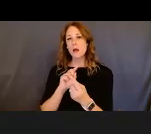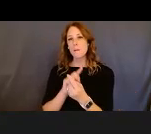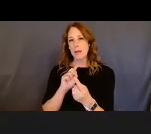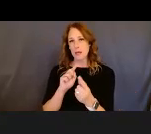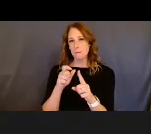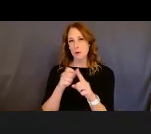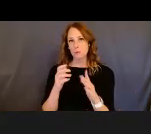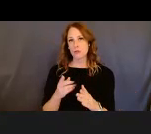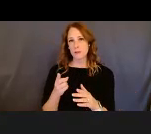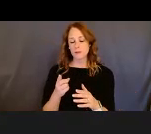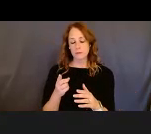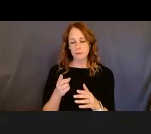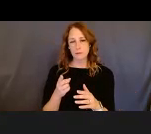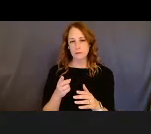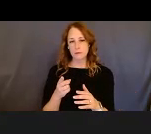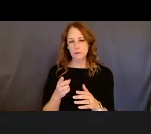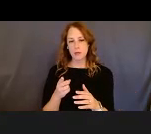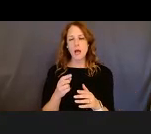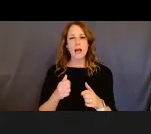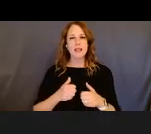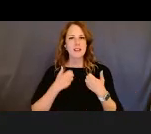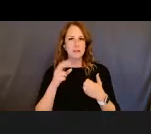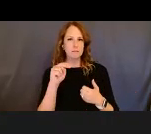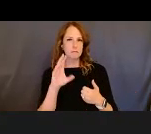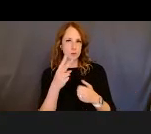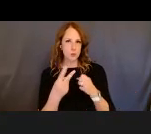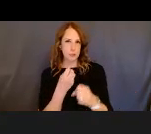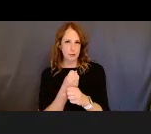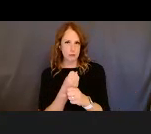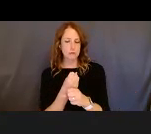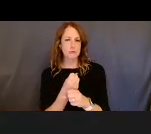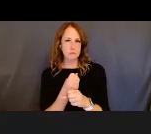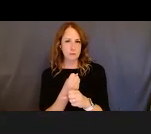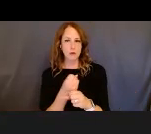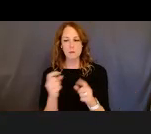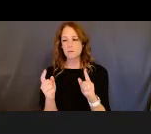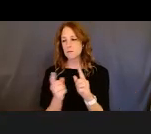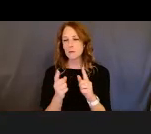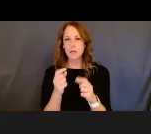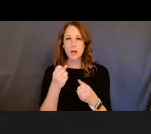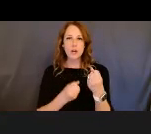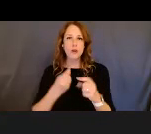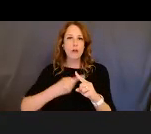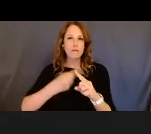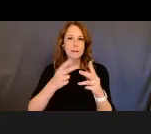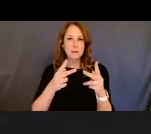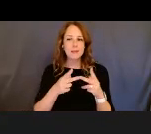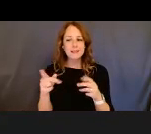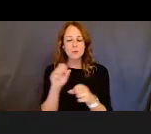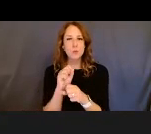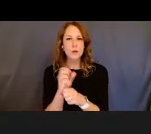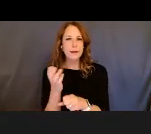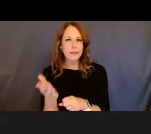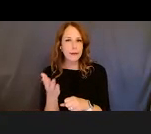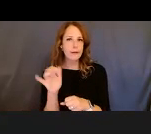perpetrator after living in the state of North Carolina for 2 years. We met at a car rental place. He was working at the car rental place at